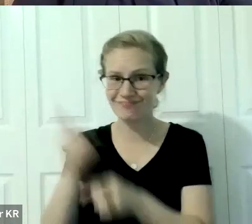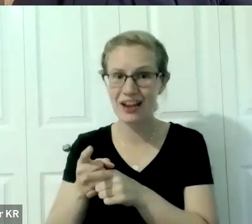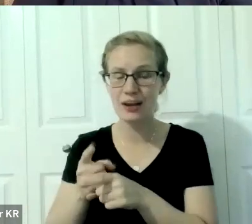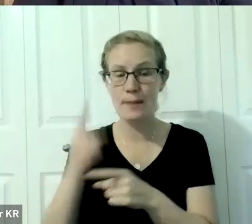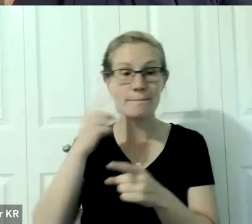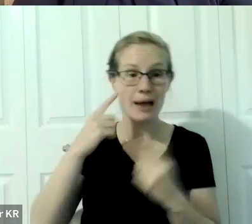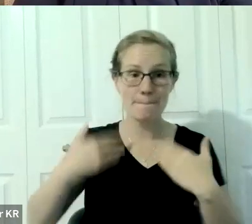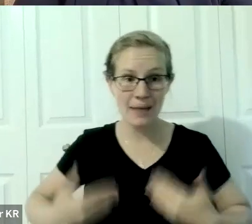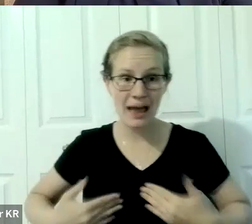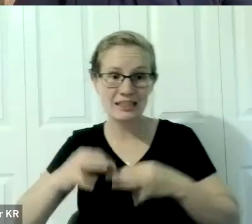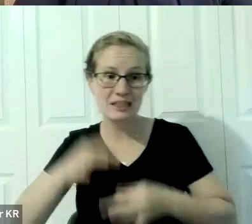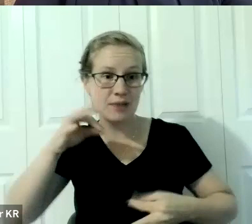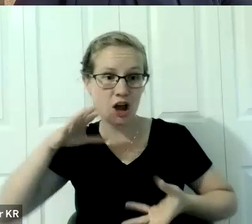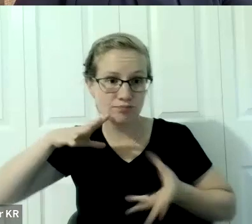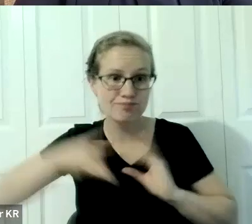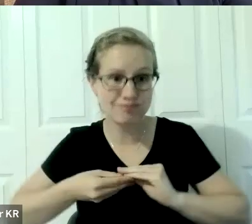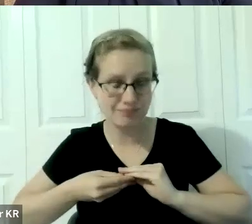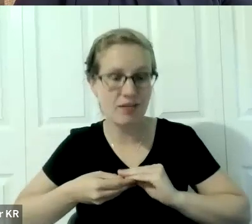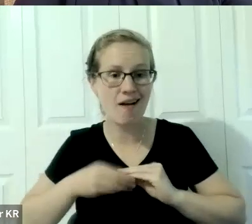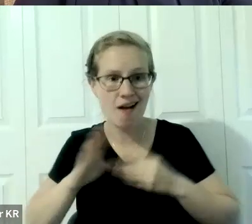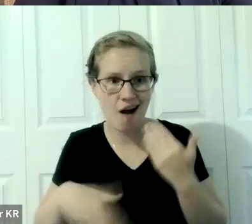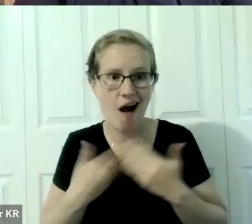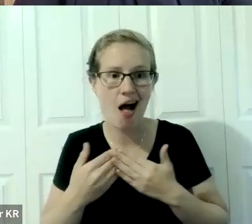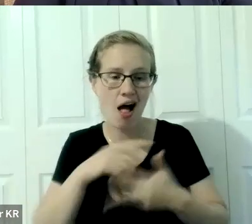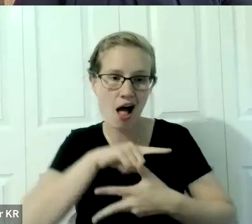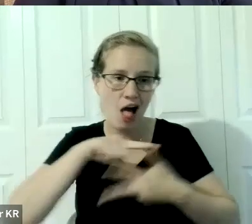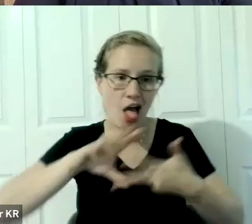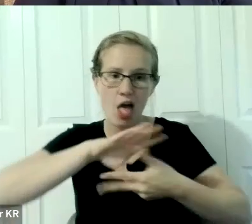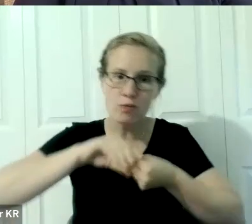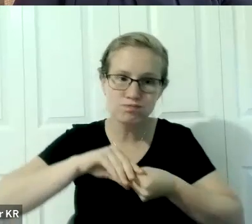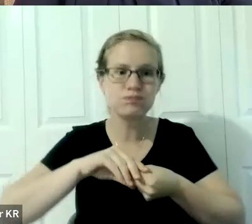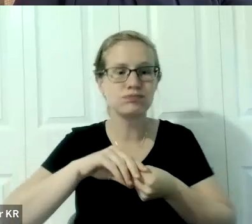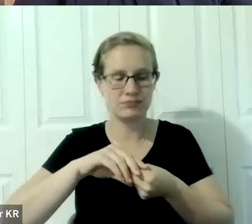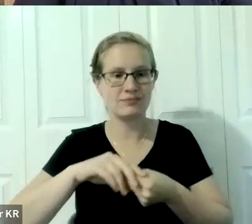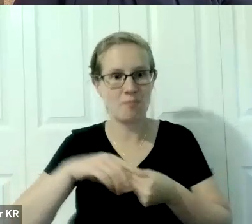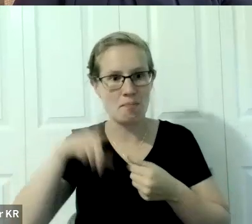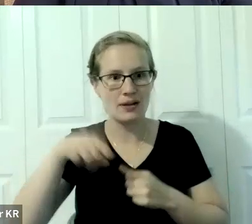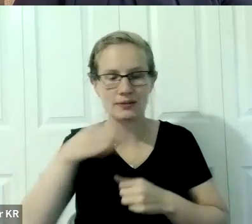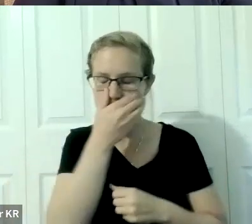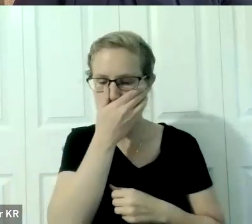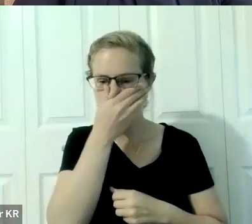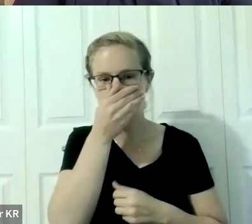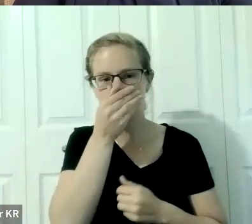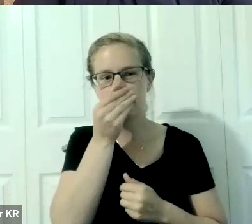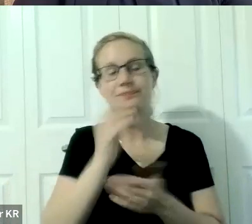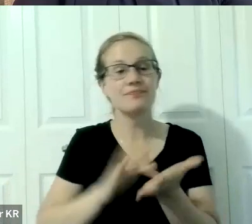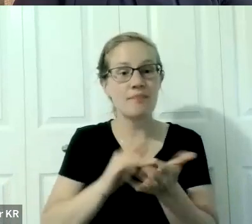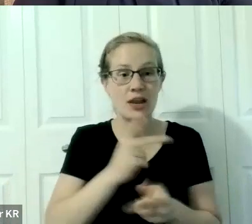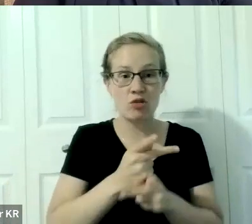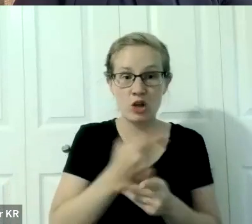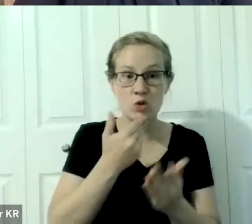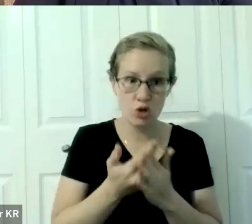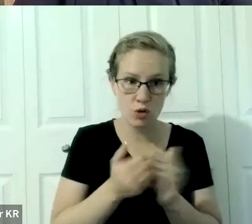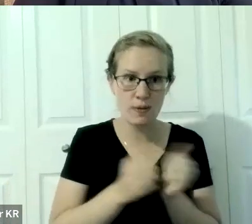body, and spirit, and all three things need to be integrated. The medical care is good, particularly